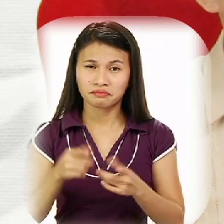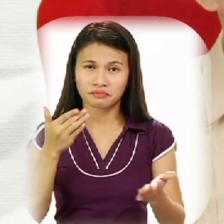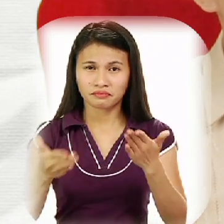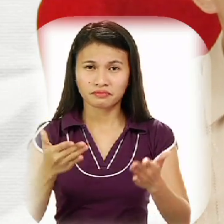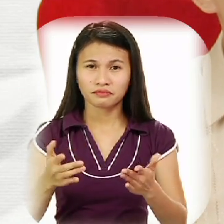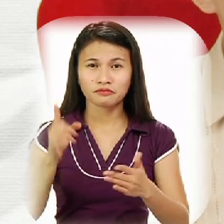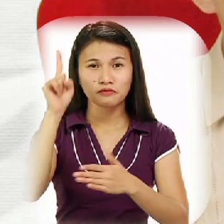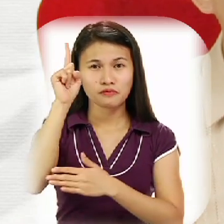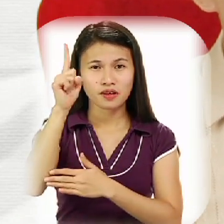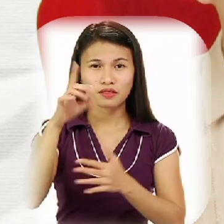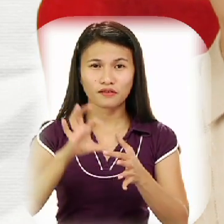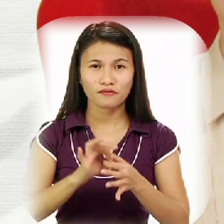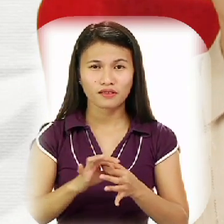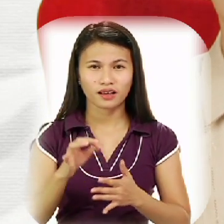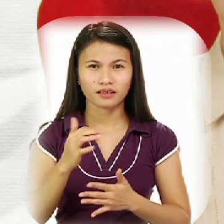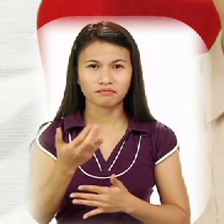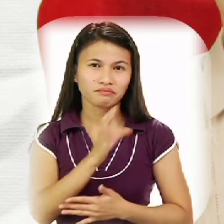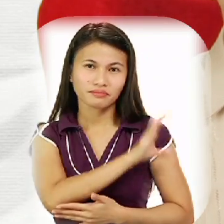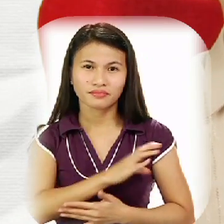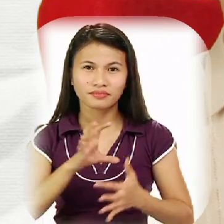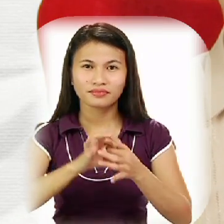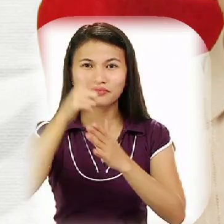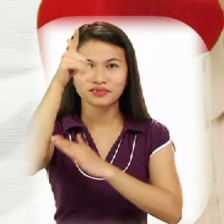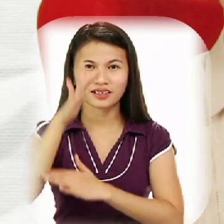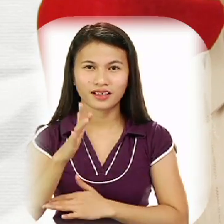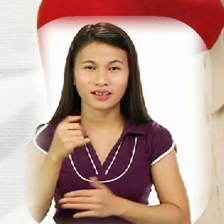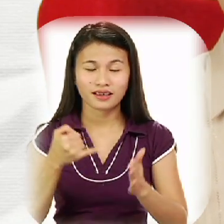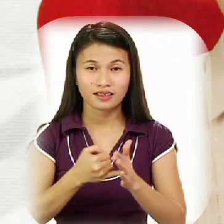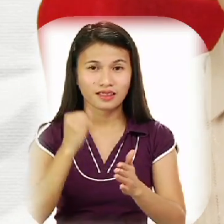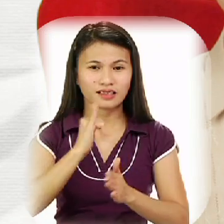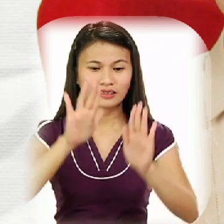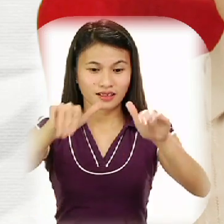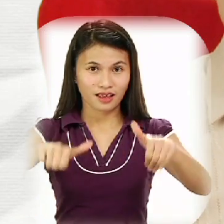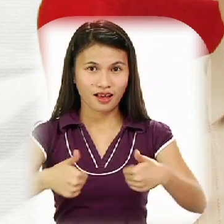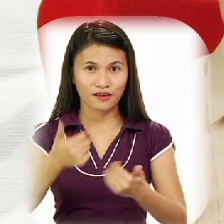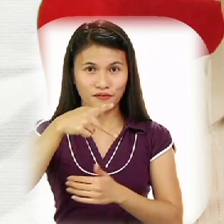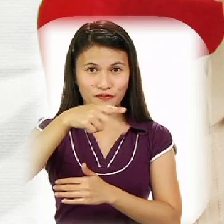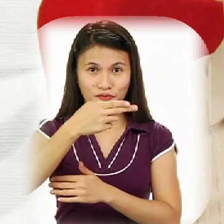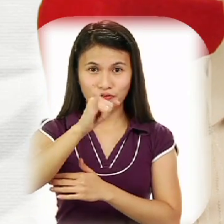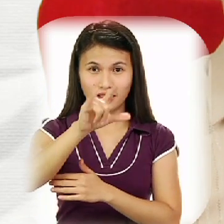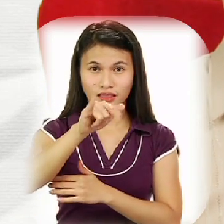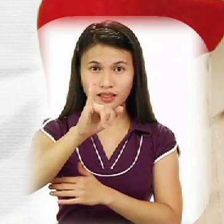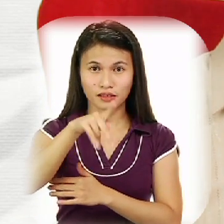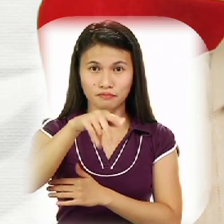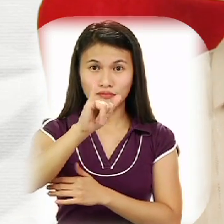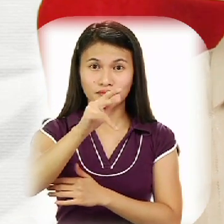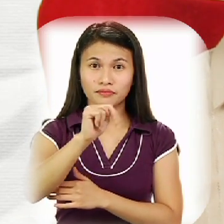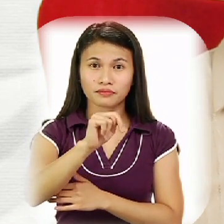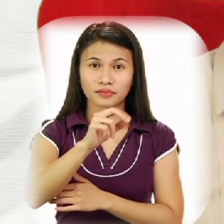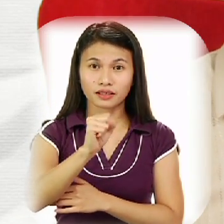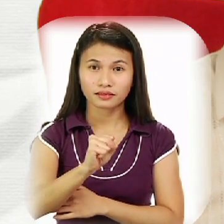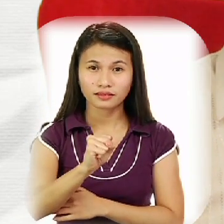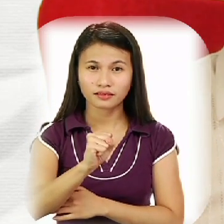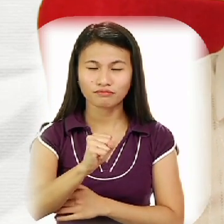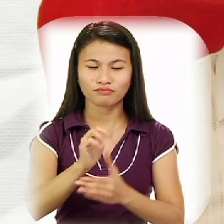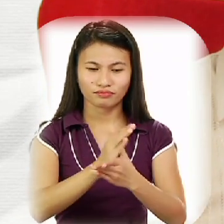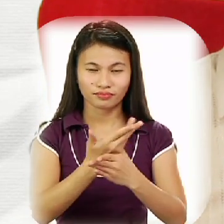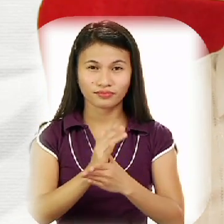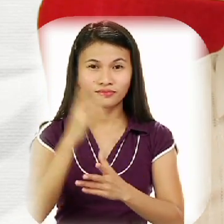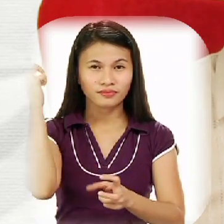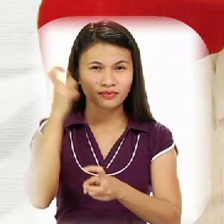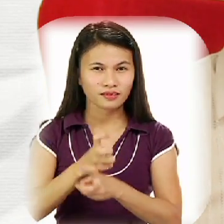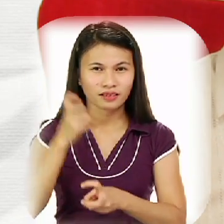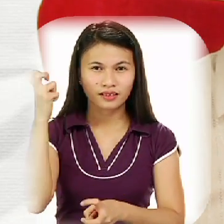one manifestation of God's grace, and it is how the Philippians shared in the